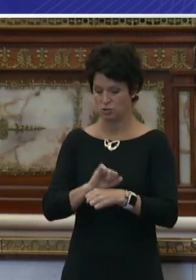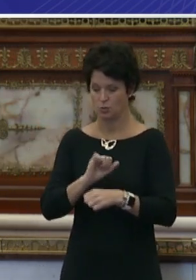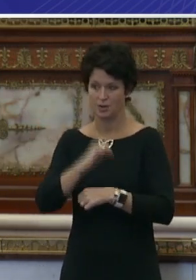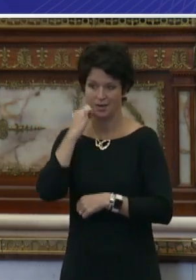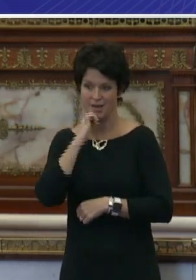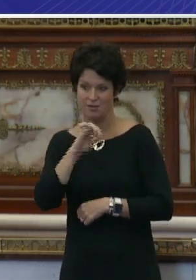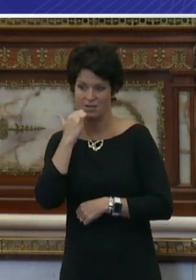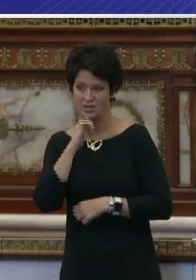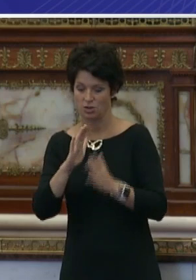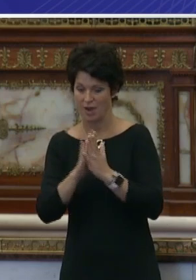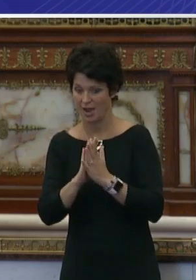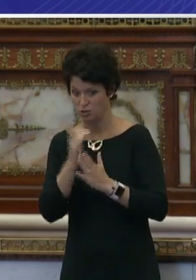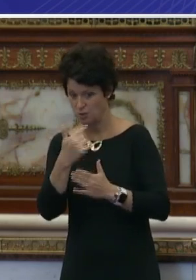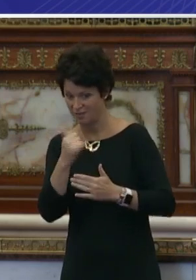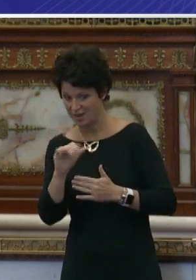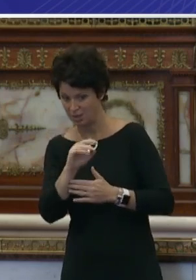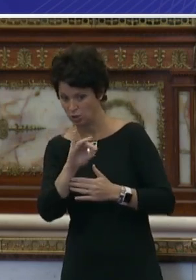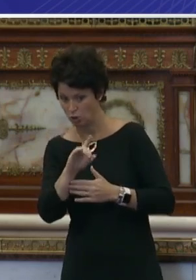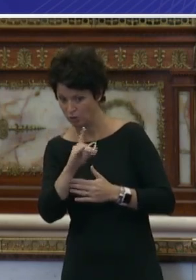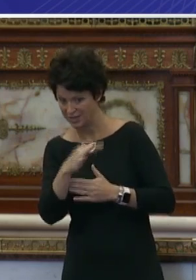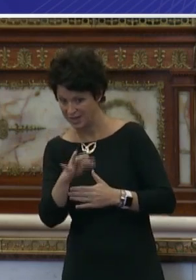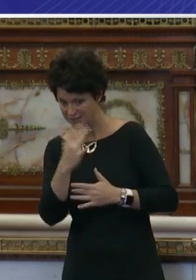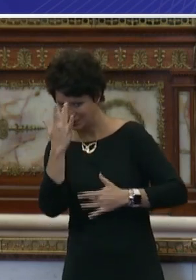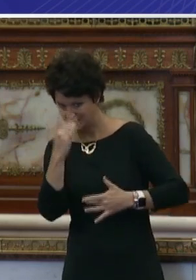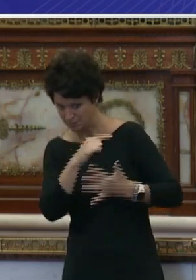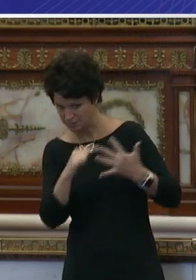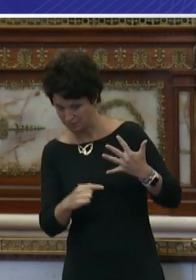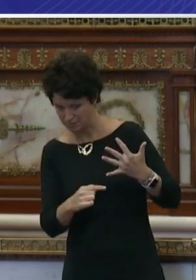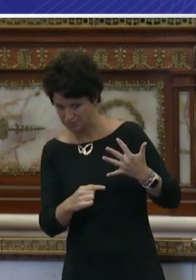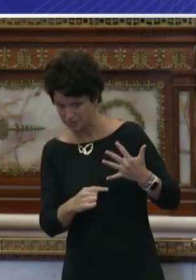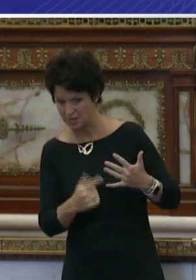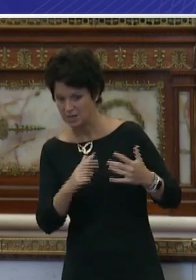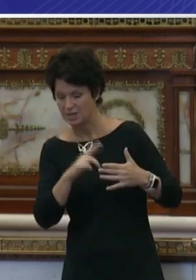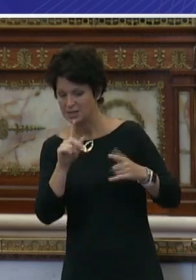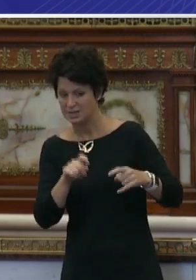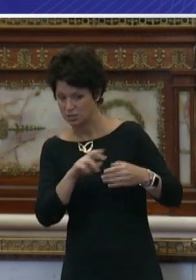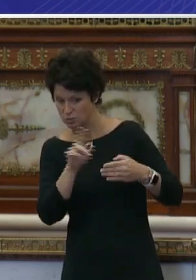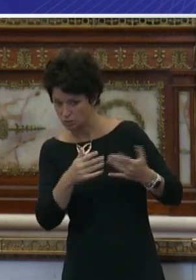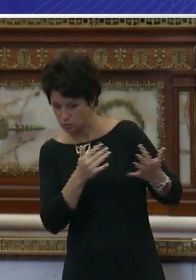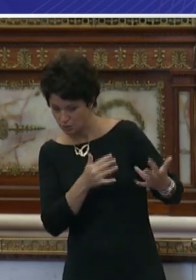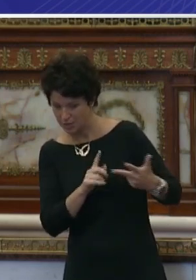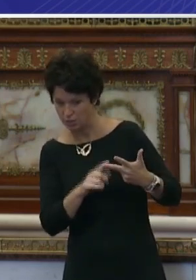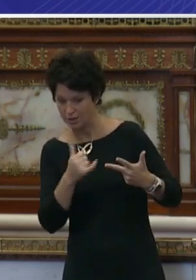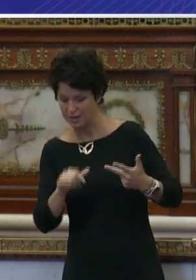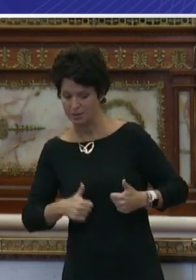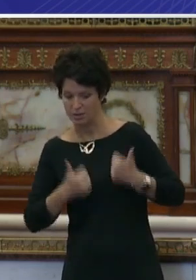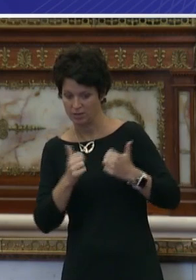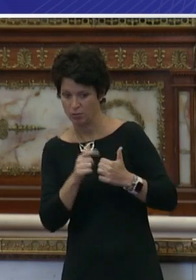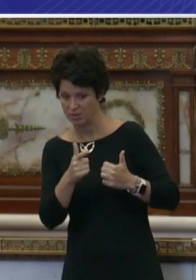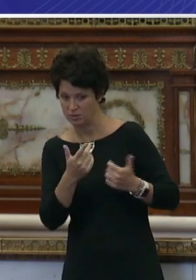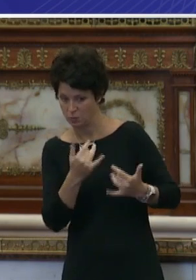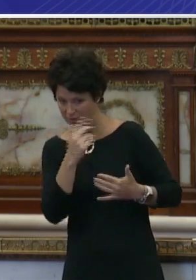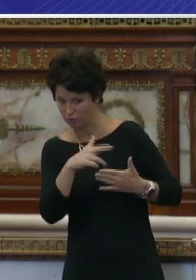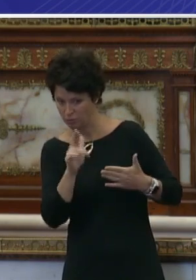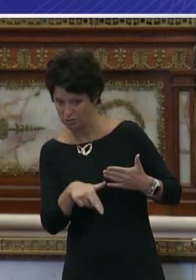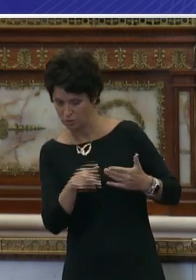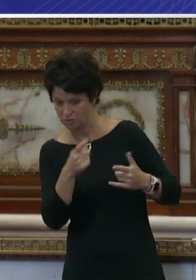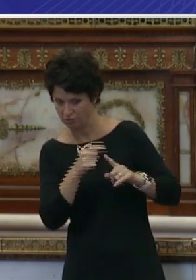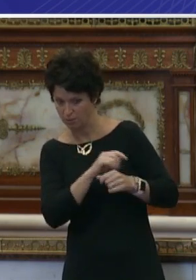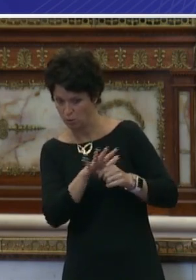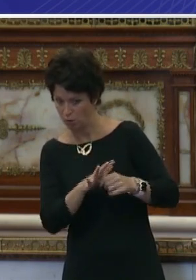you are asked if you are presenting any COVID-19 symptoms, currently awaiting test results for COVID-19, or if anyone you live with is awaiting COVID-19